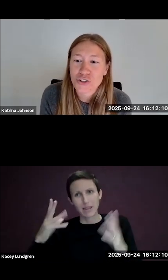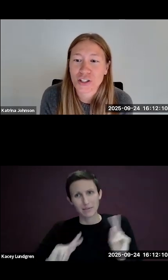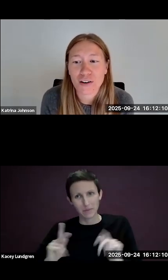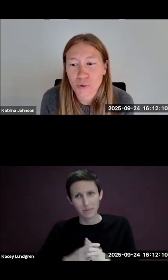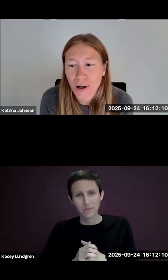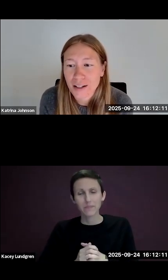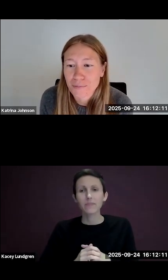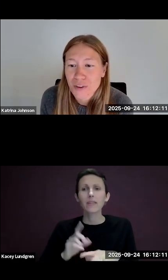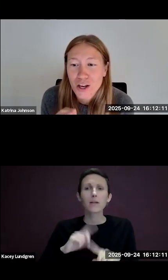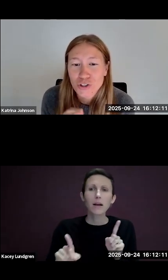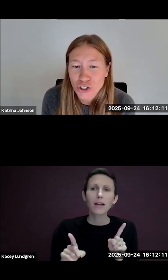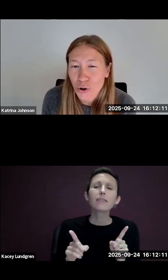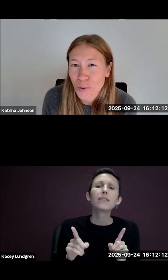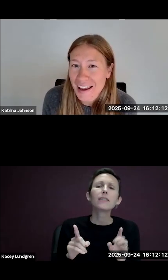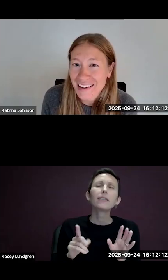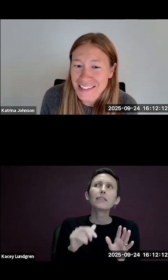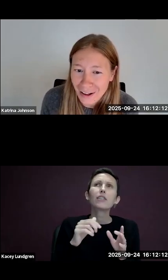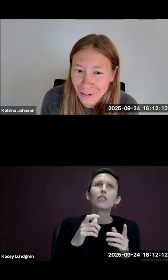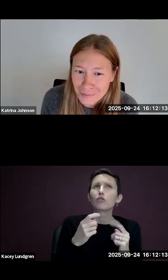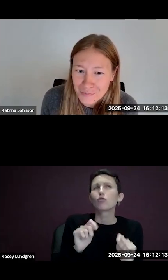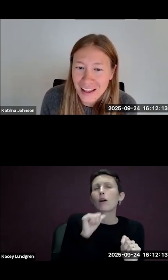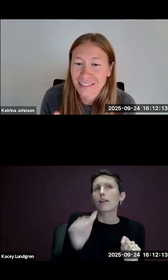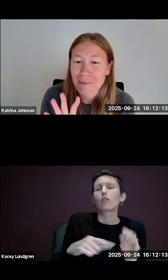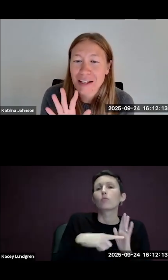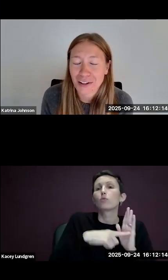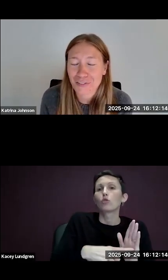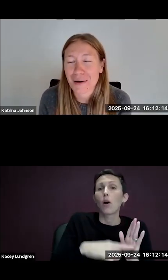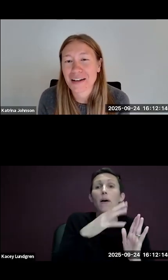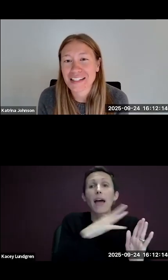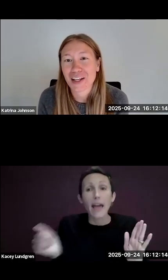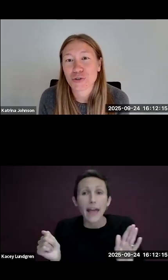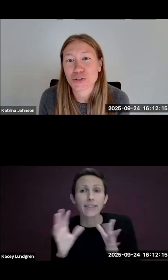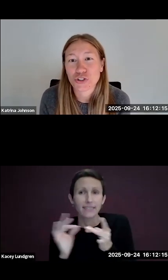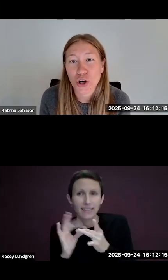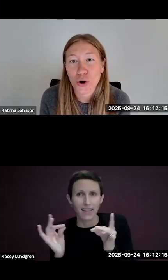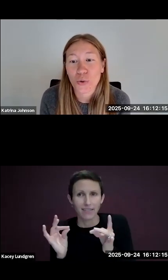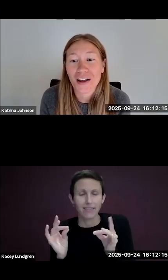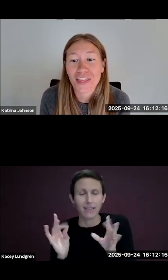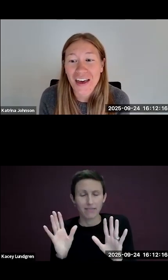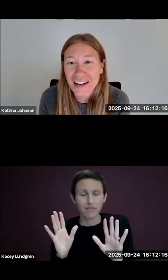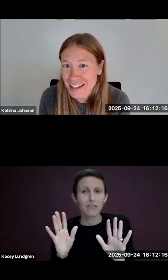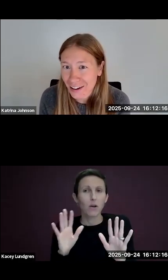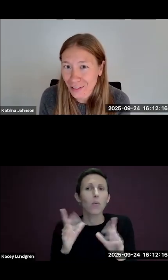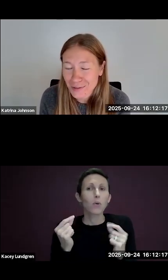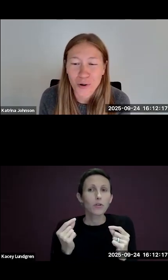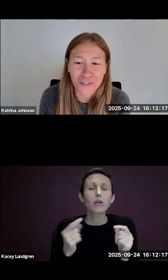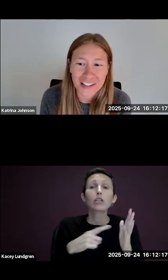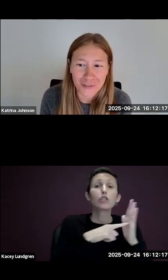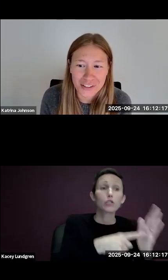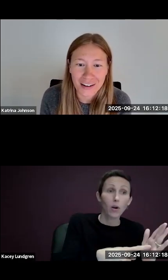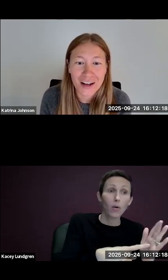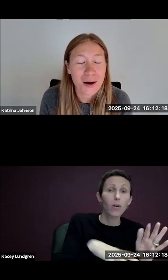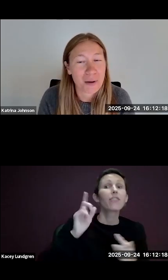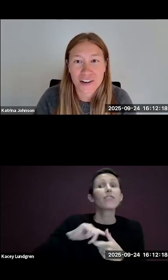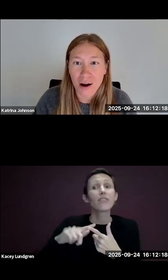should potentially avoid show and tell. And let me clarify by saying you should show, then tell, or